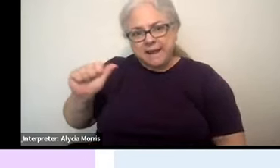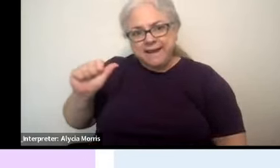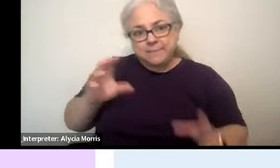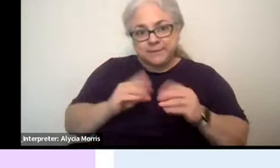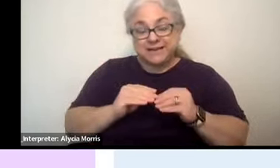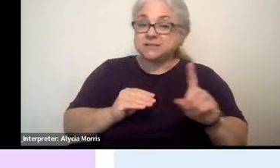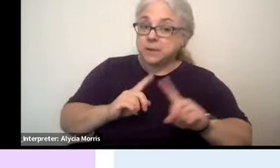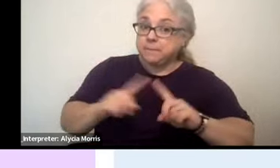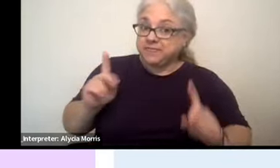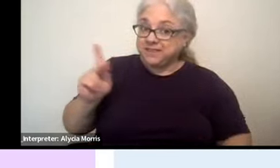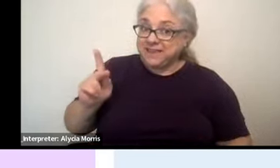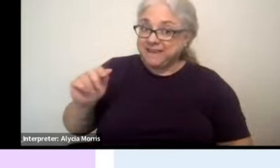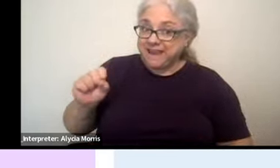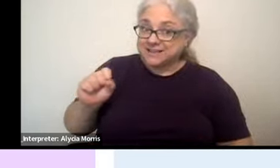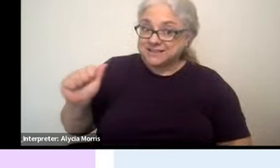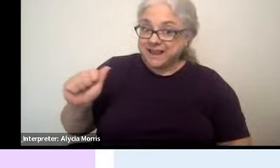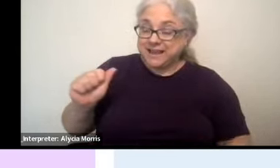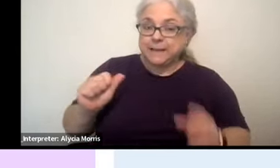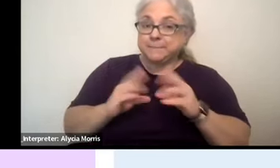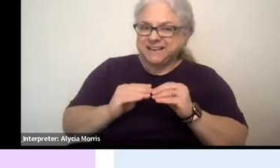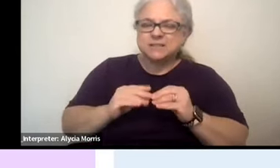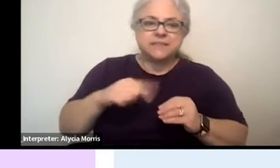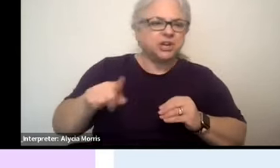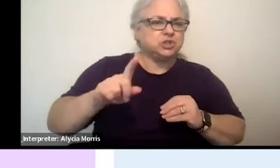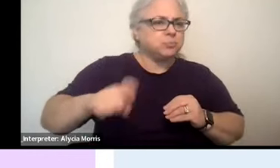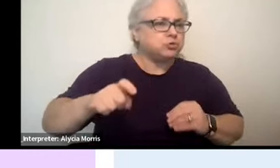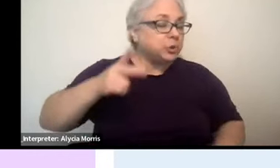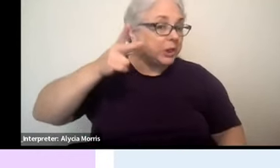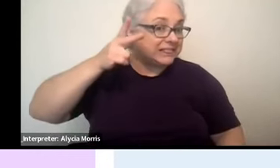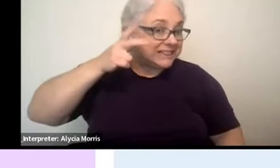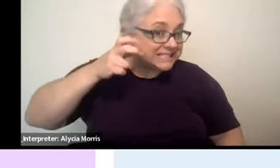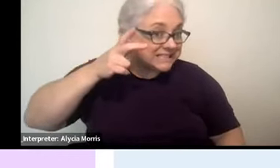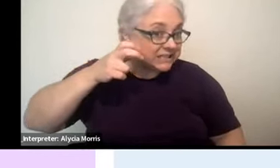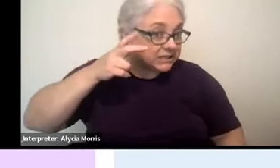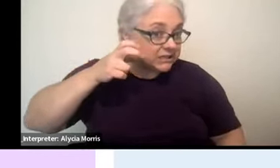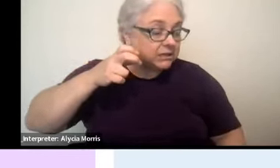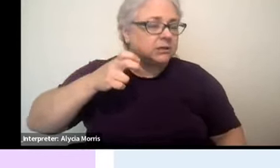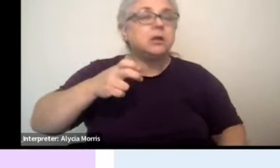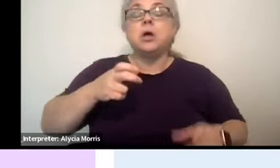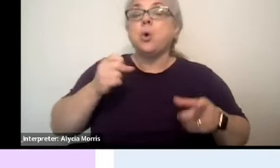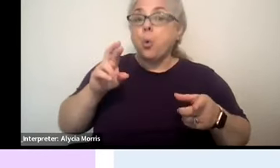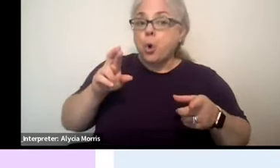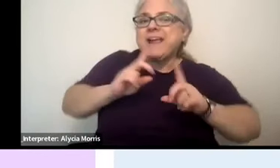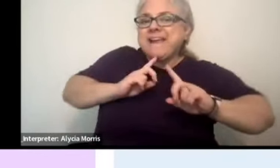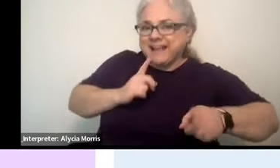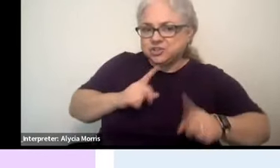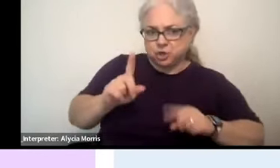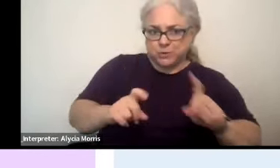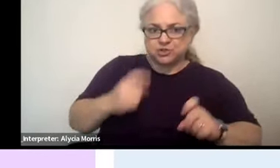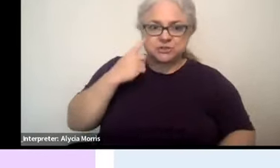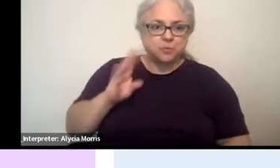we ask them to be active listeners and questioners, or people who answer questions for the BILT